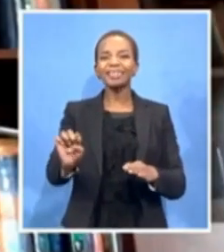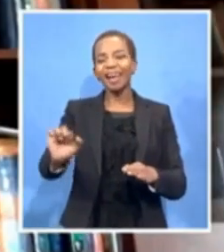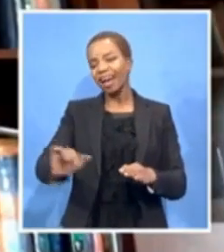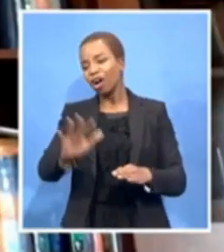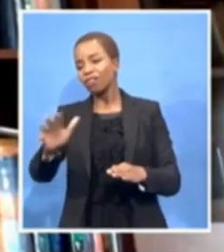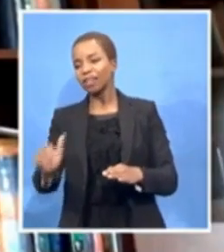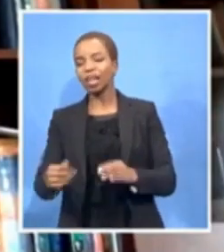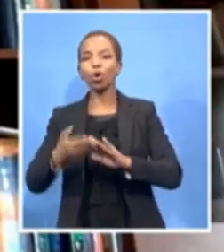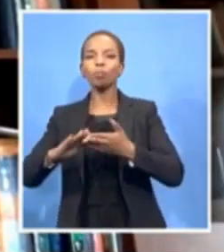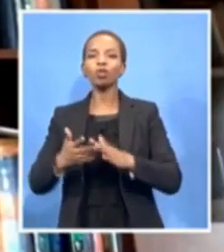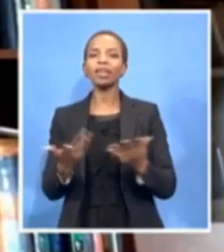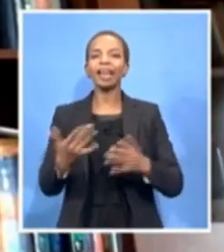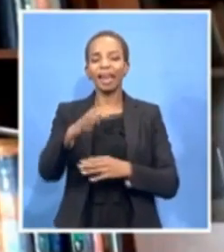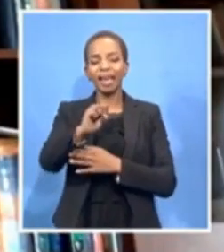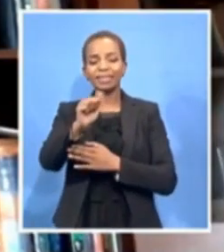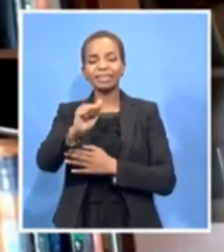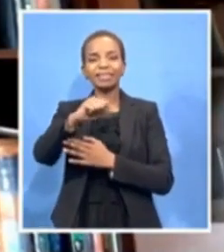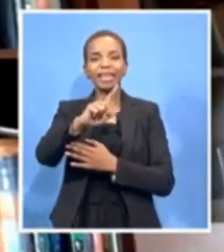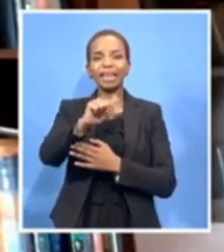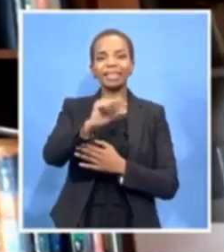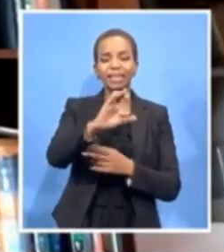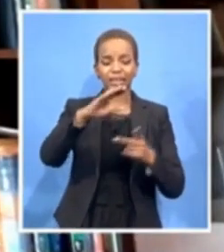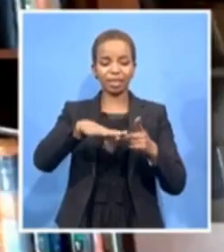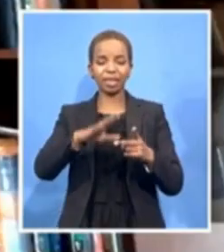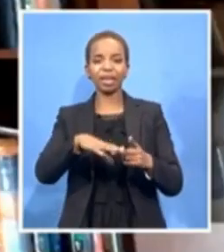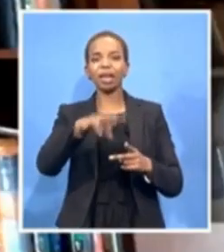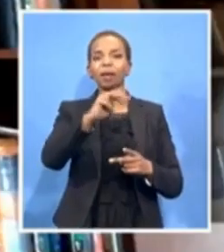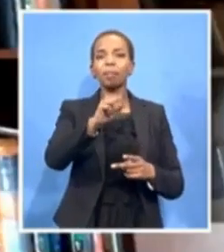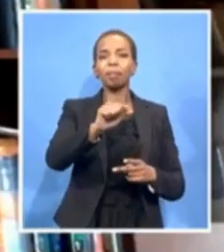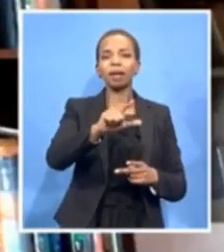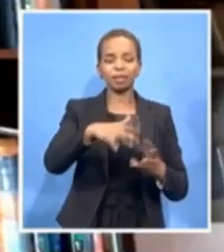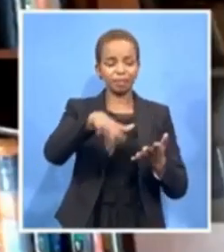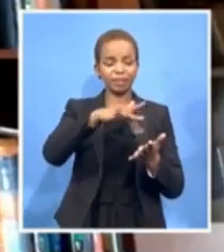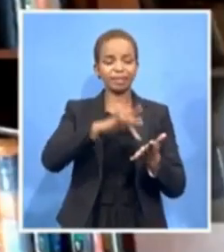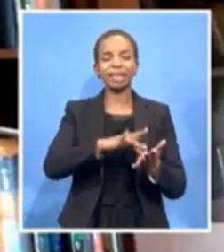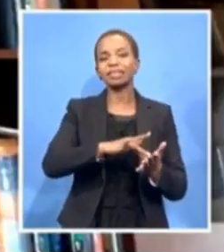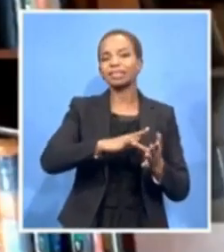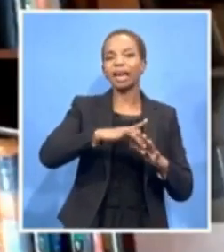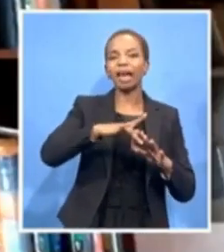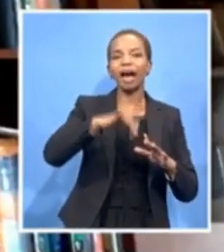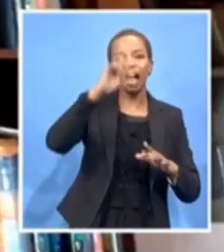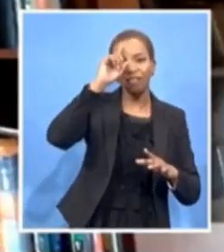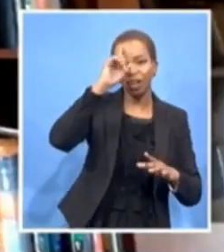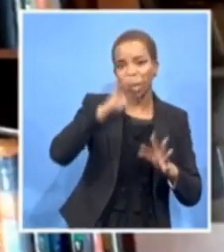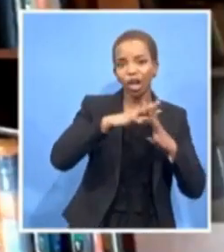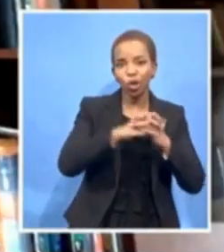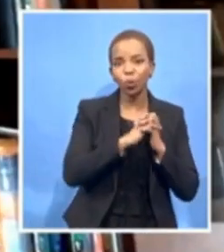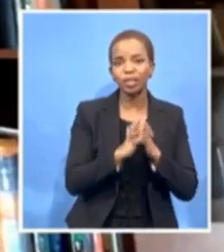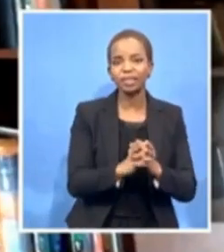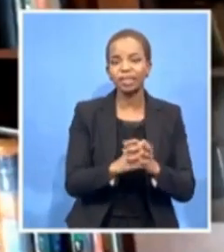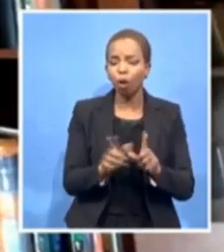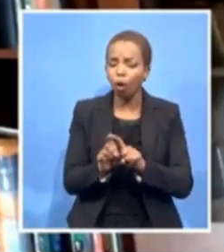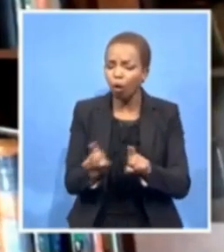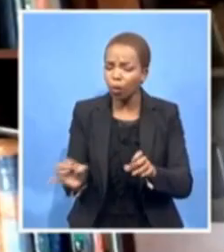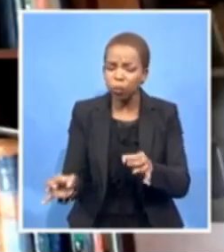ECOWAS, Maghreb, Central African Unity, combine them into one so that